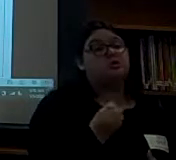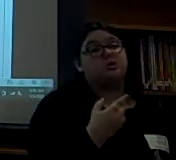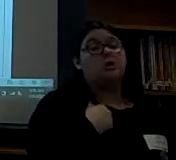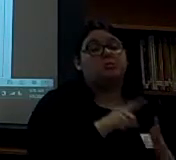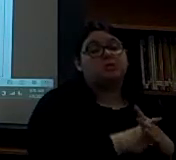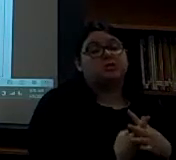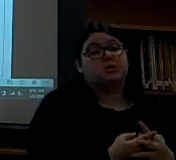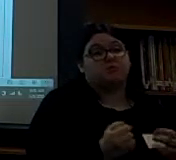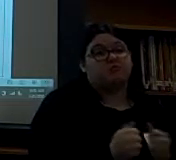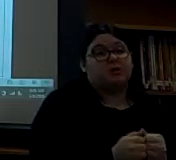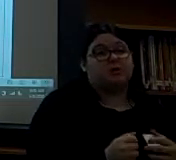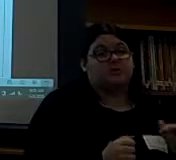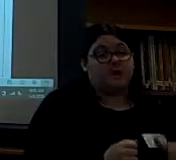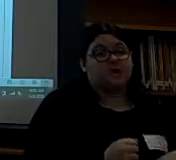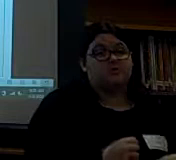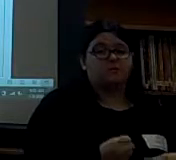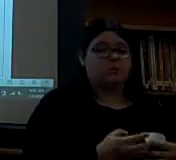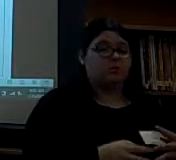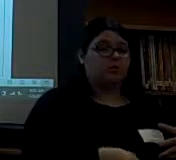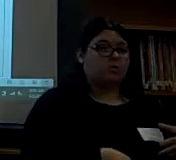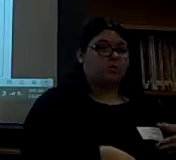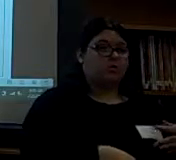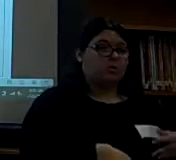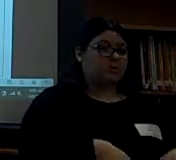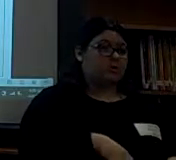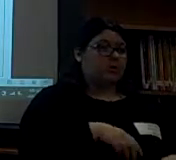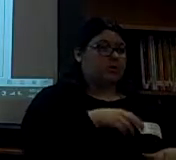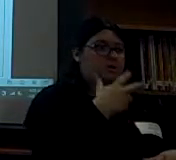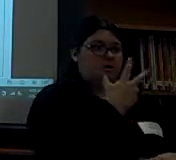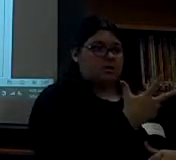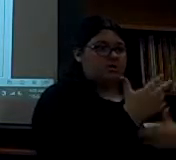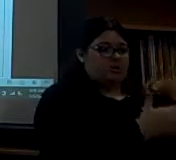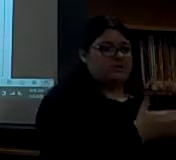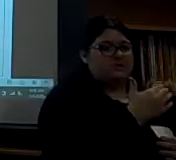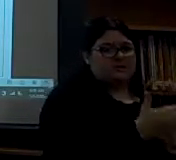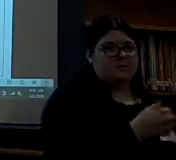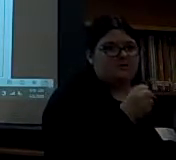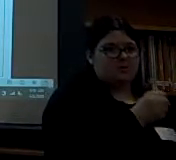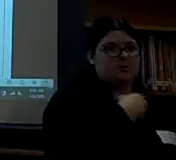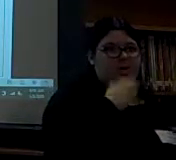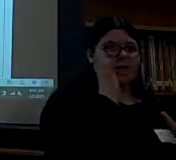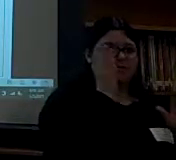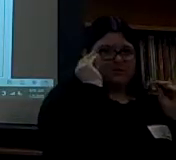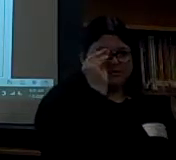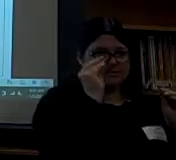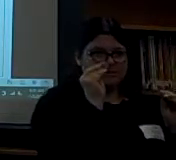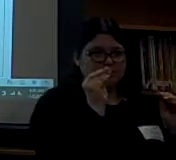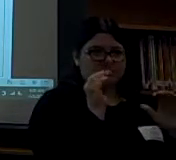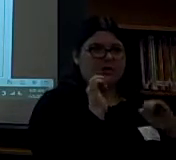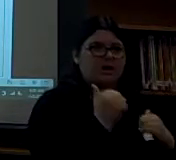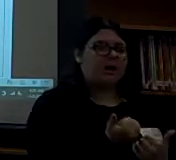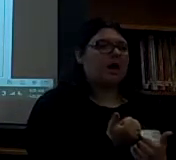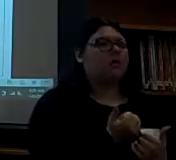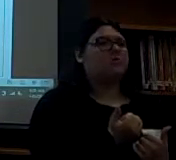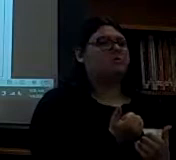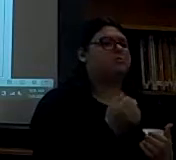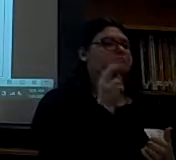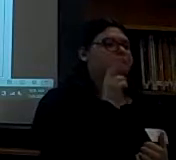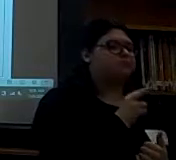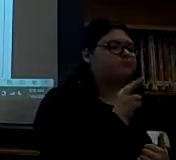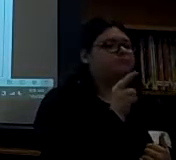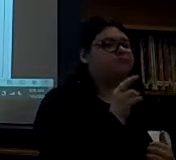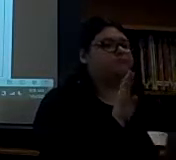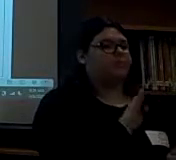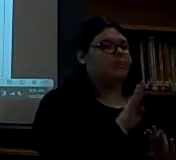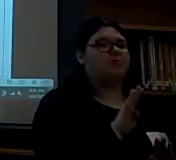gonna start there. So, there's a three-step strategy that I teach that will help you address behavior. I'll tell